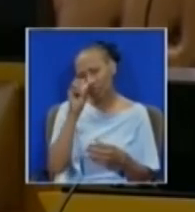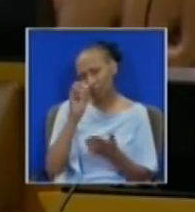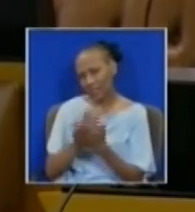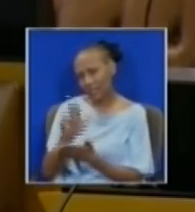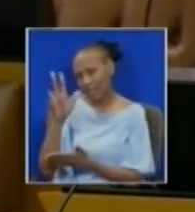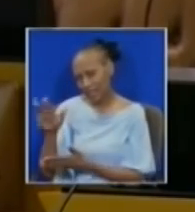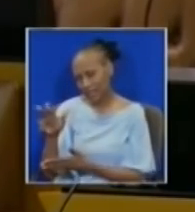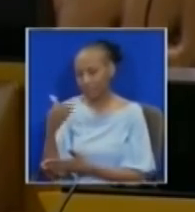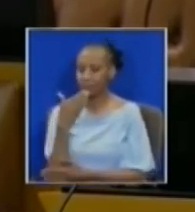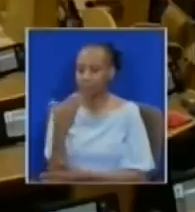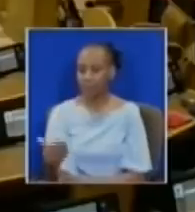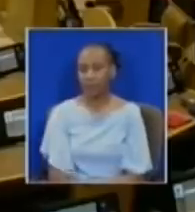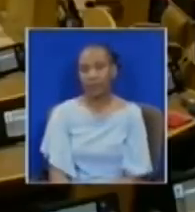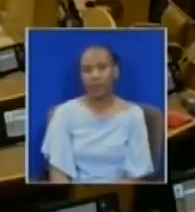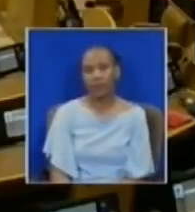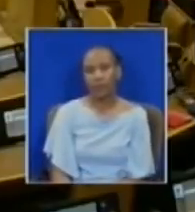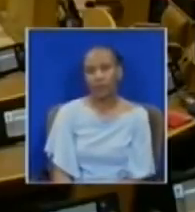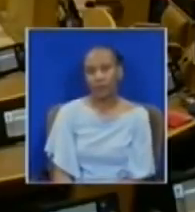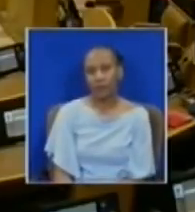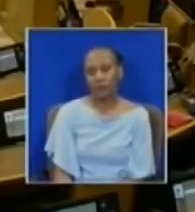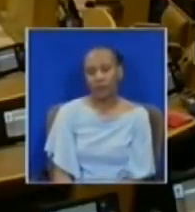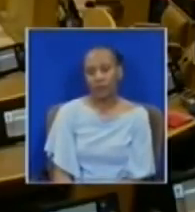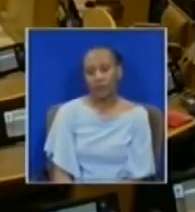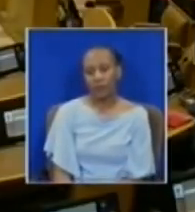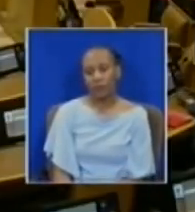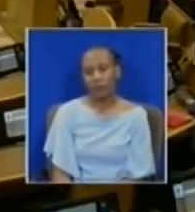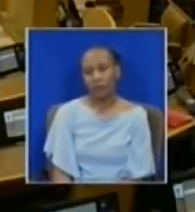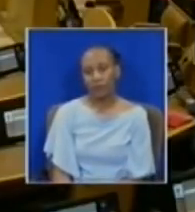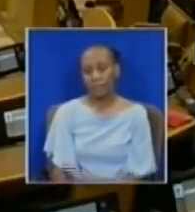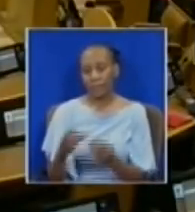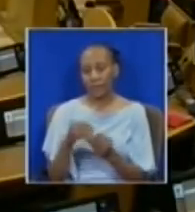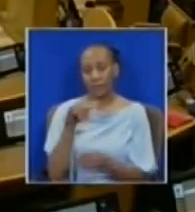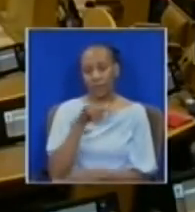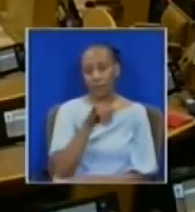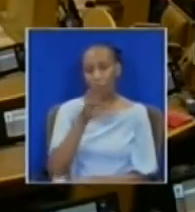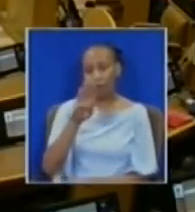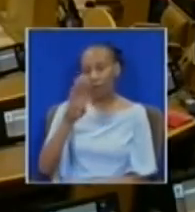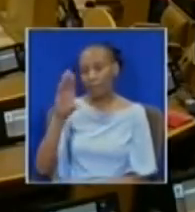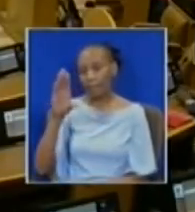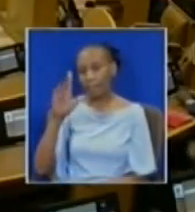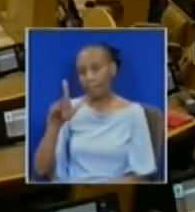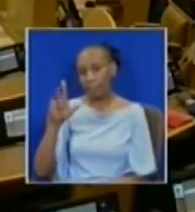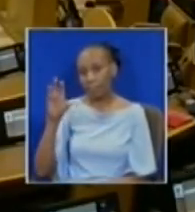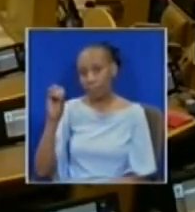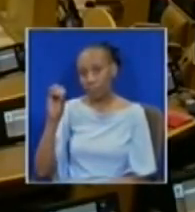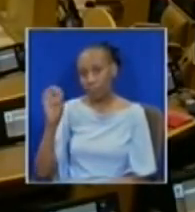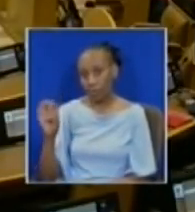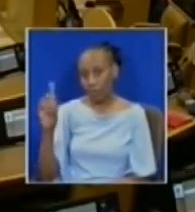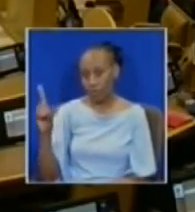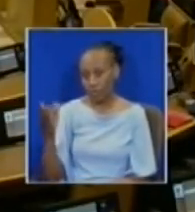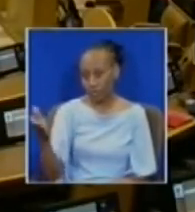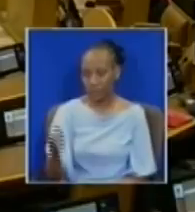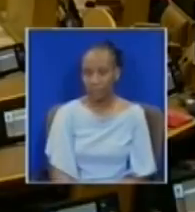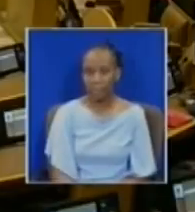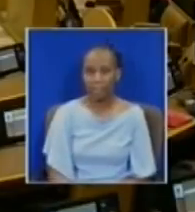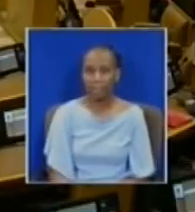have Lindiwe Sisulu, Minister Lindiwe Sisulu at the time, who was famous for giving one or two word